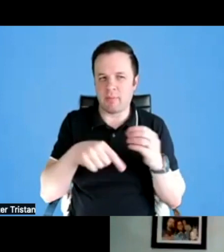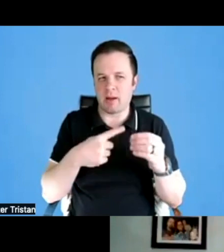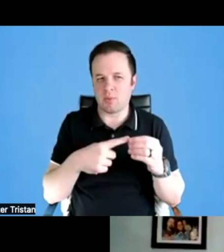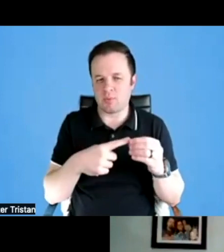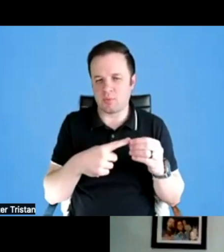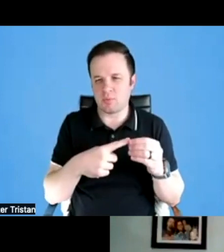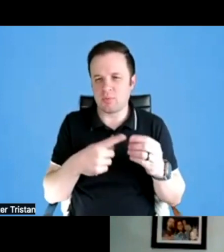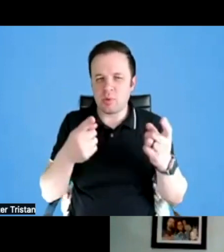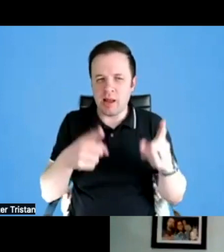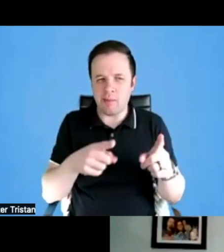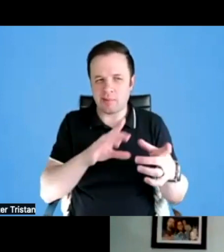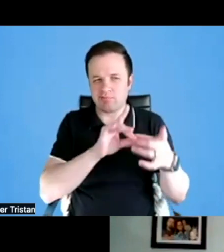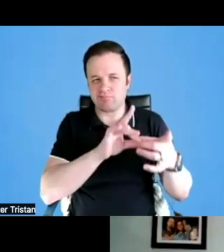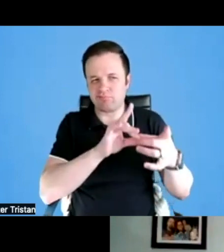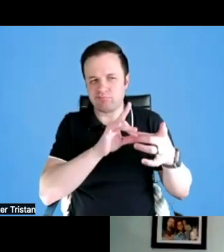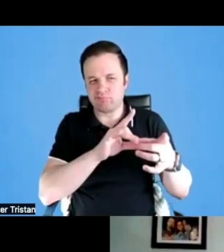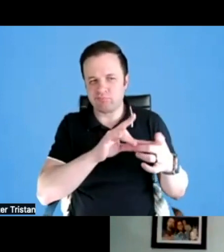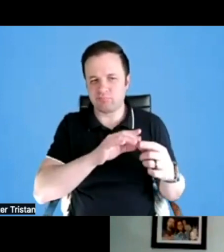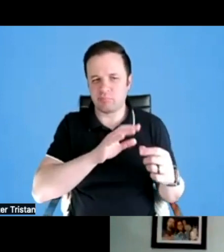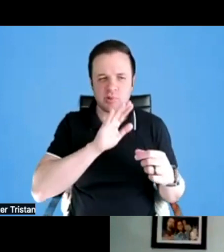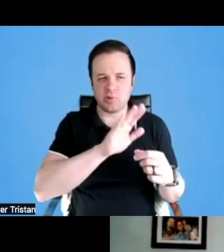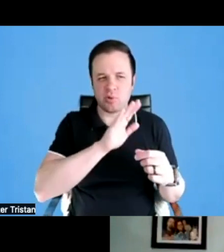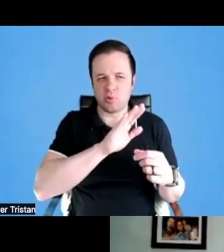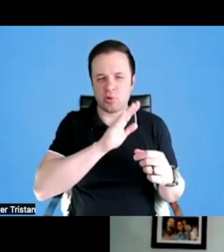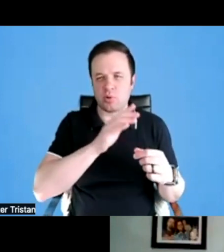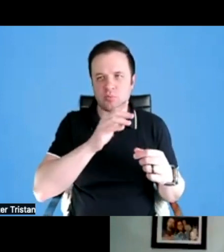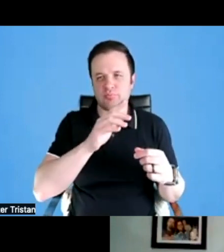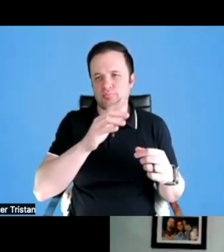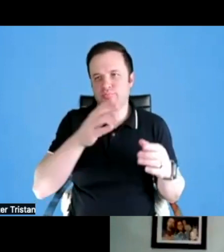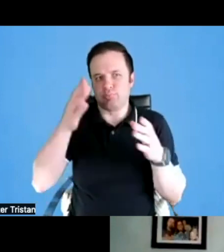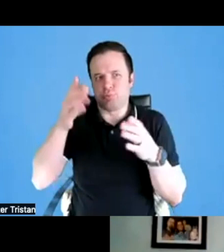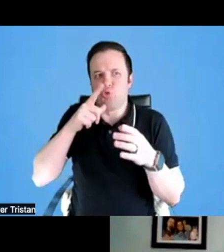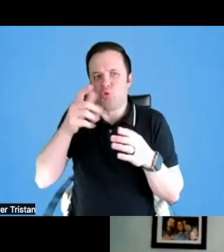what happened with the relationship with your whomever that might